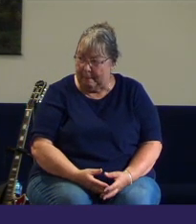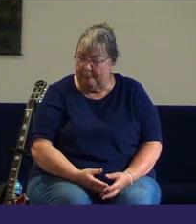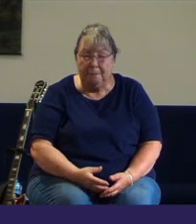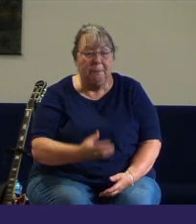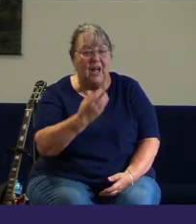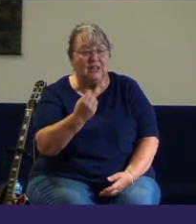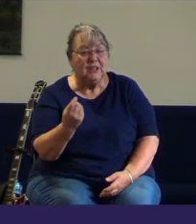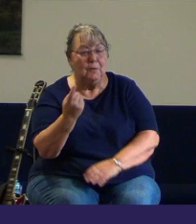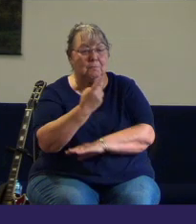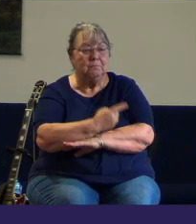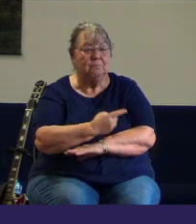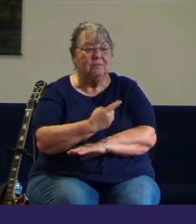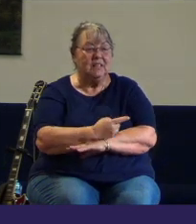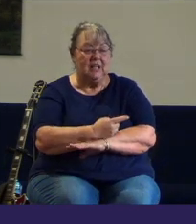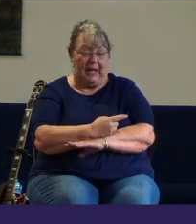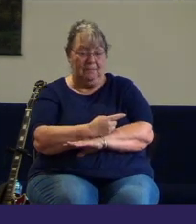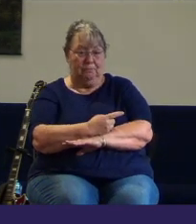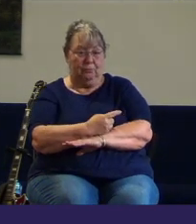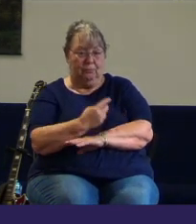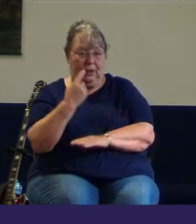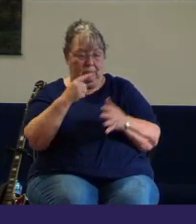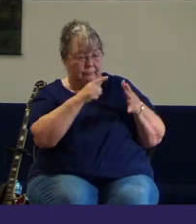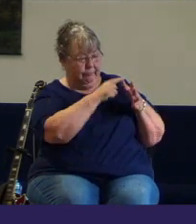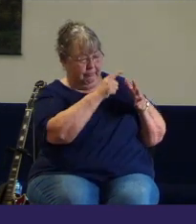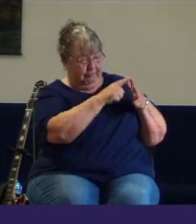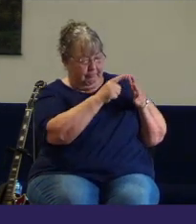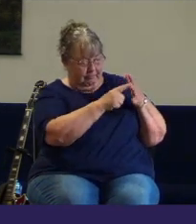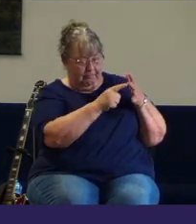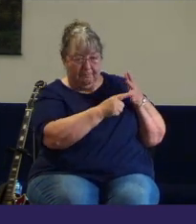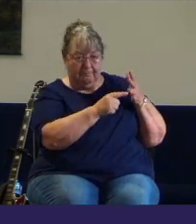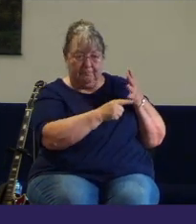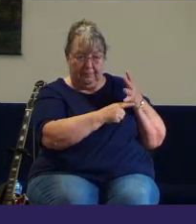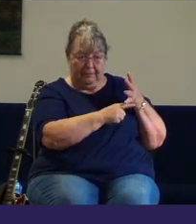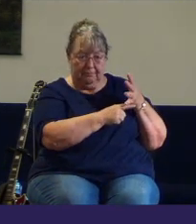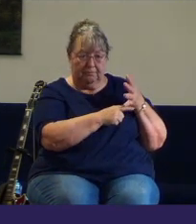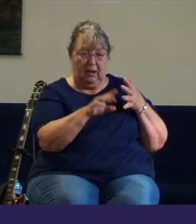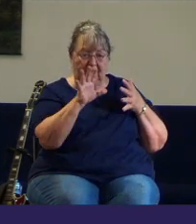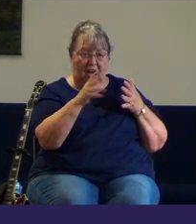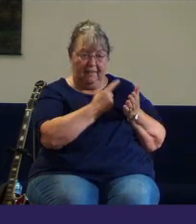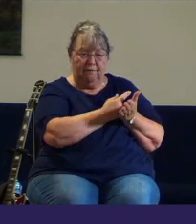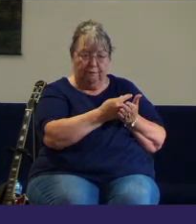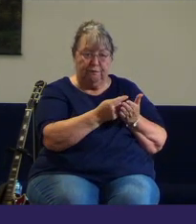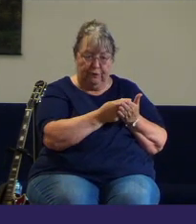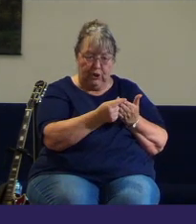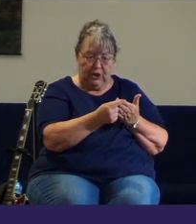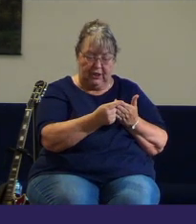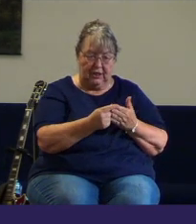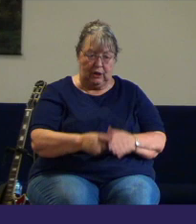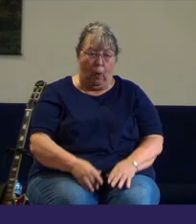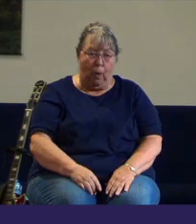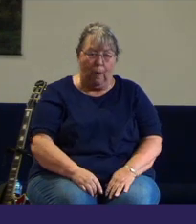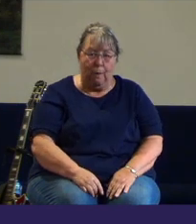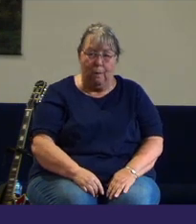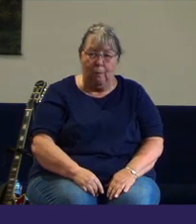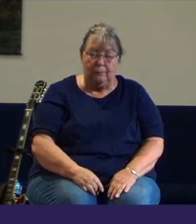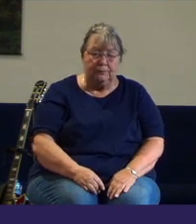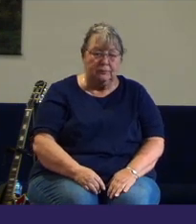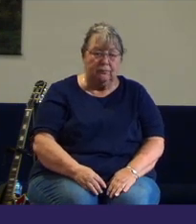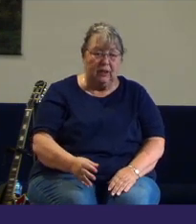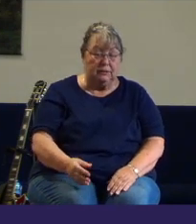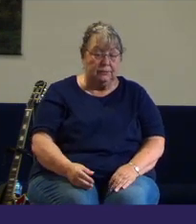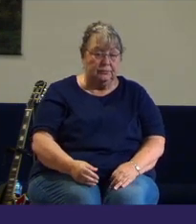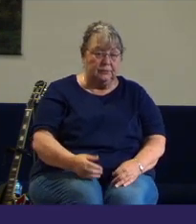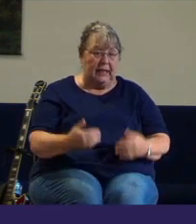So today we'll look at five verses, though I trust the Holy Spirit will give more, but we'll look at five verses that give